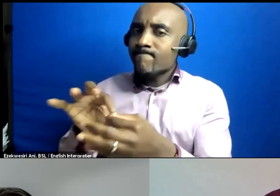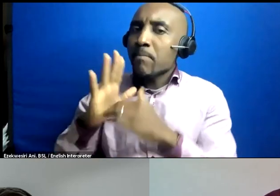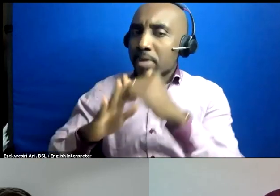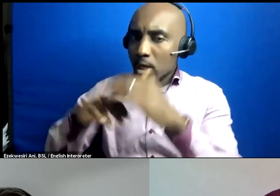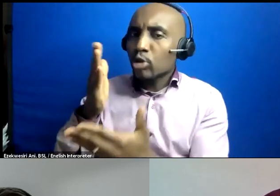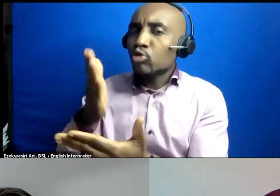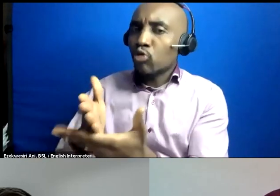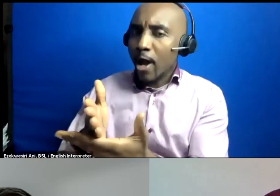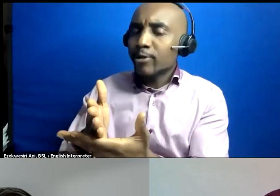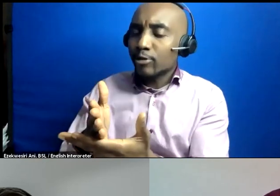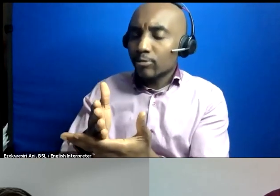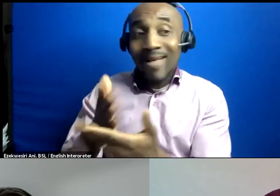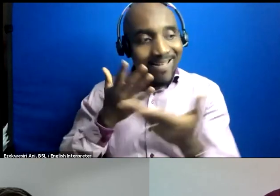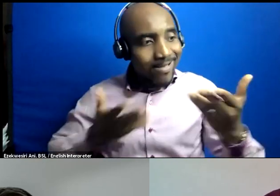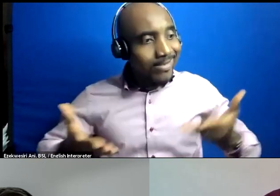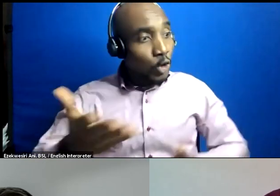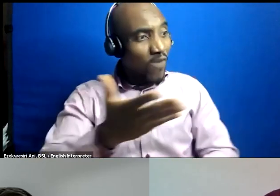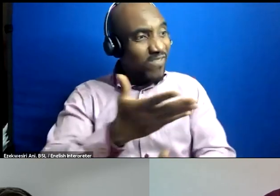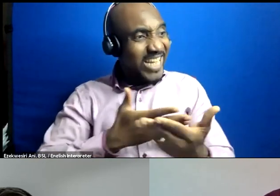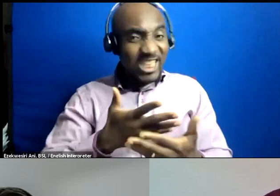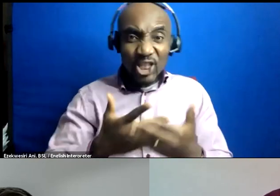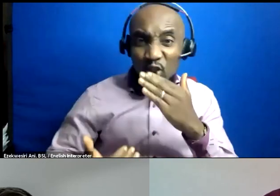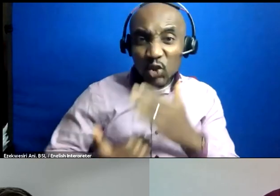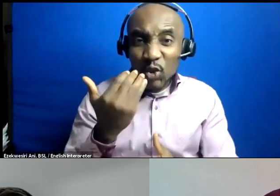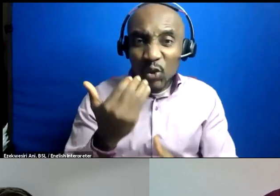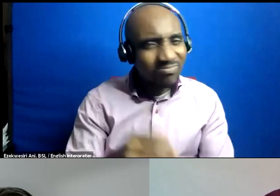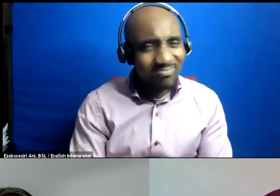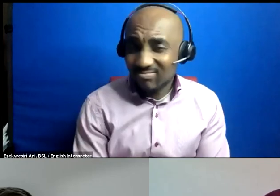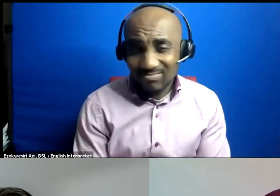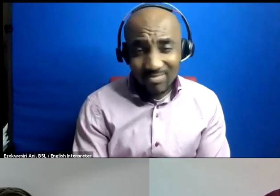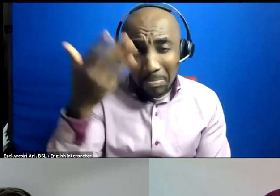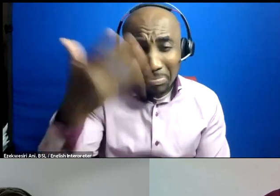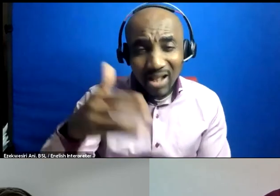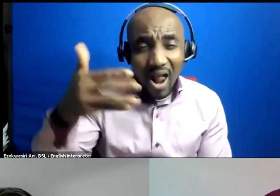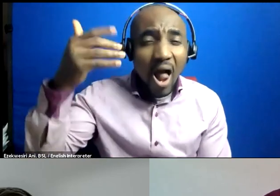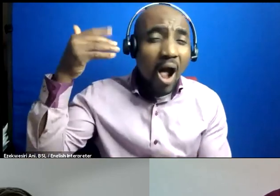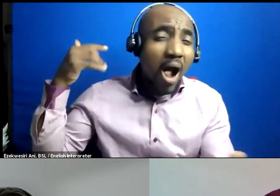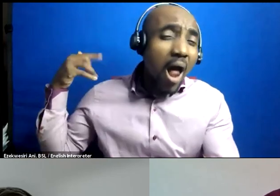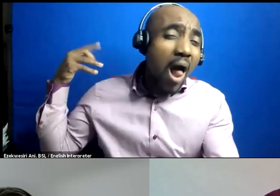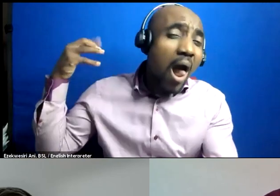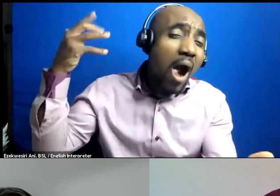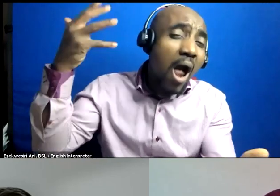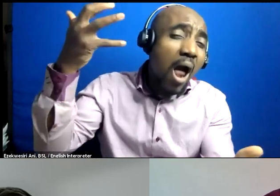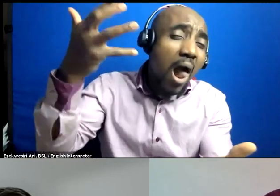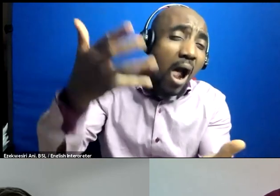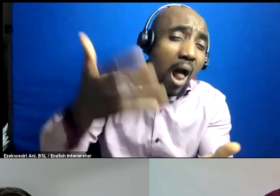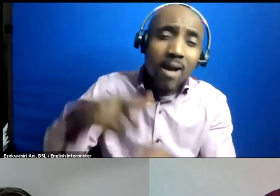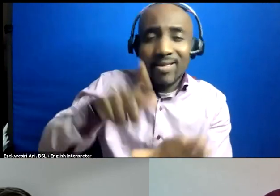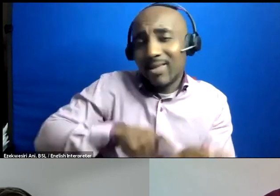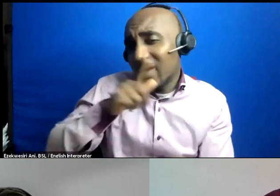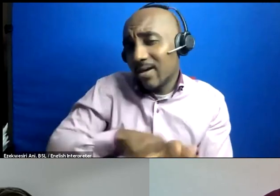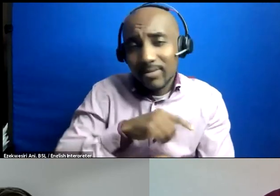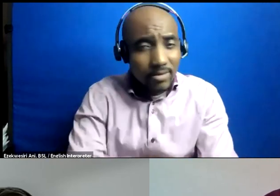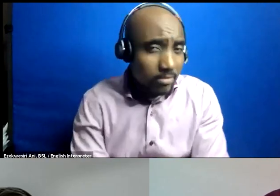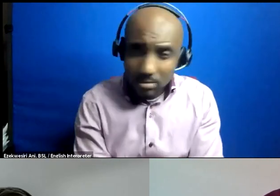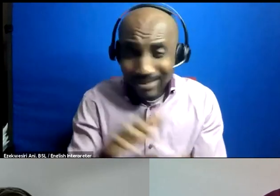This conversation is not new, as we've heard tonight, and it has been going on for many years based on what David